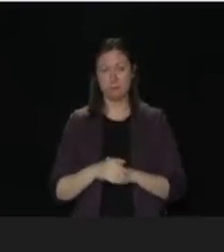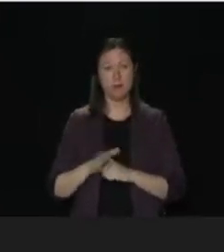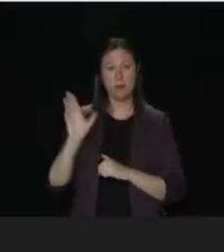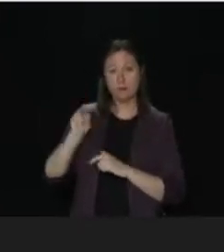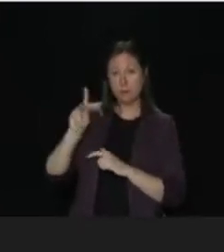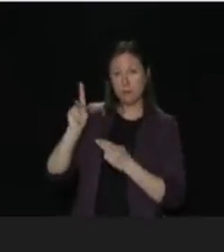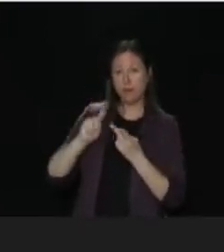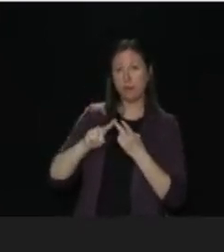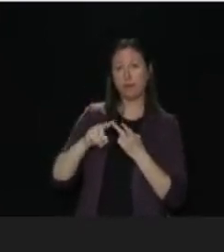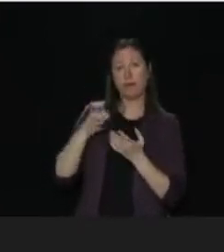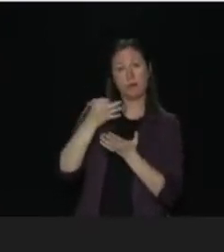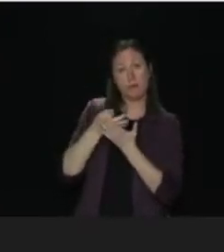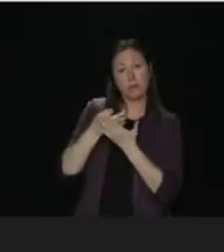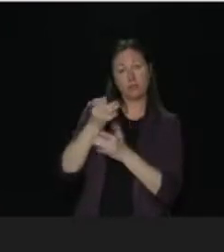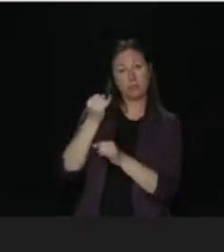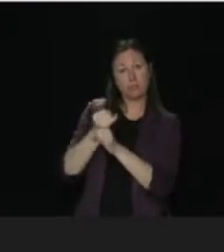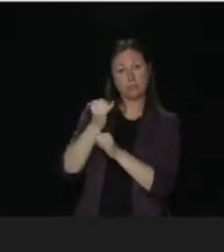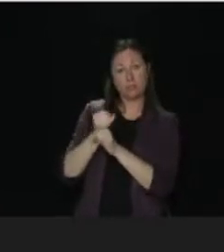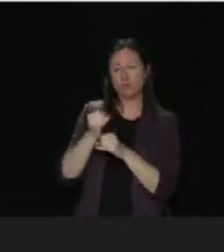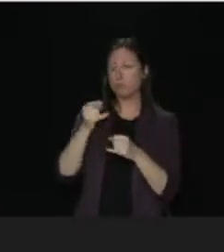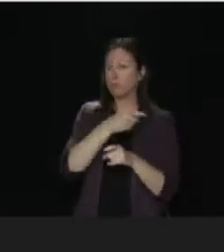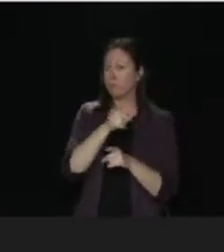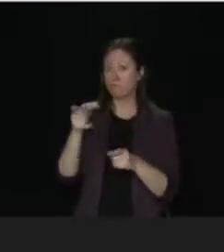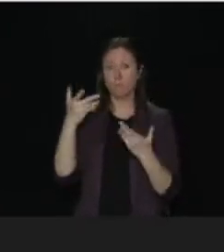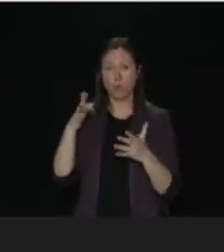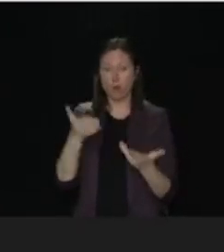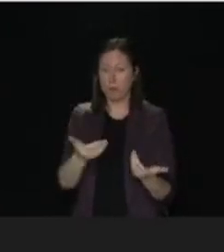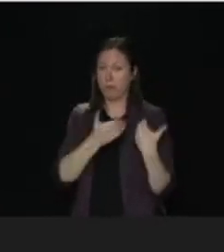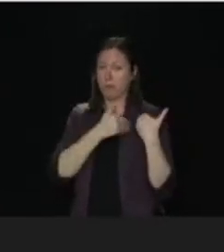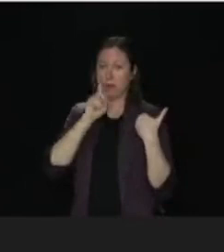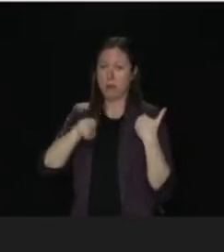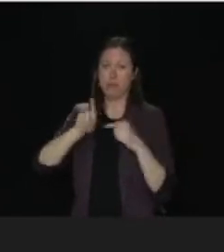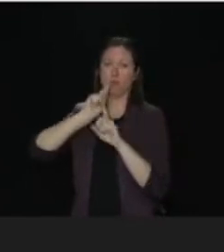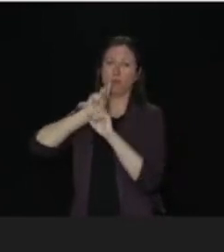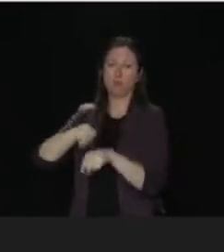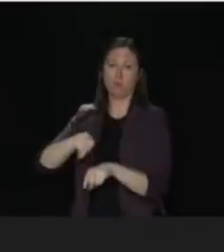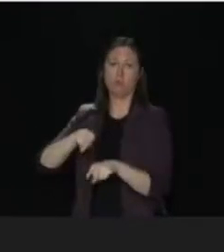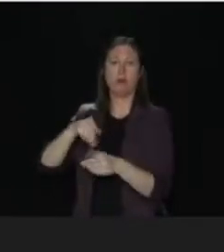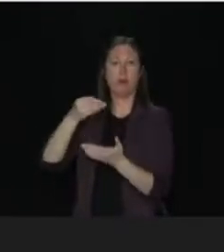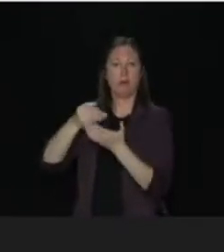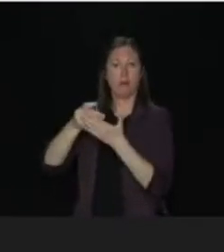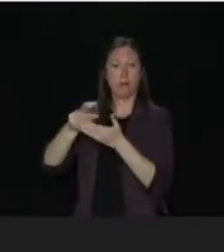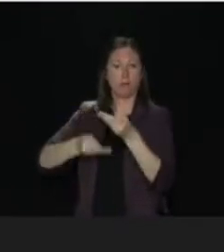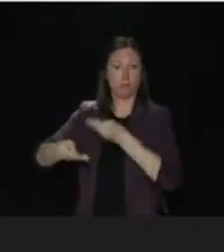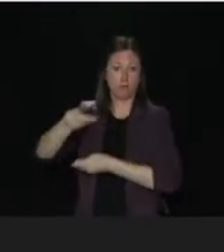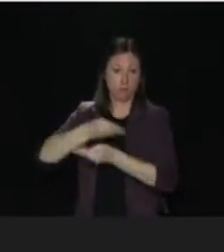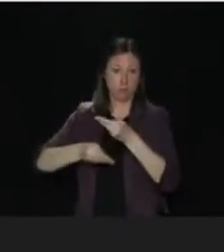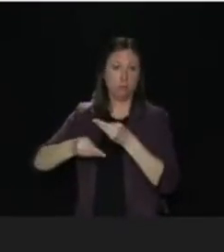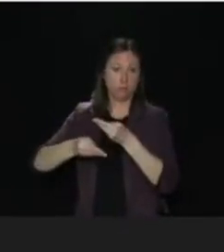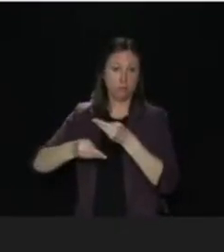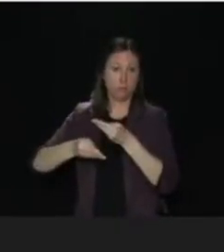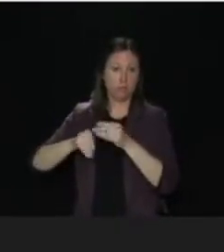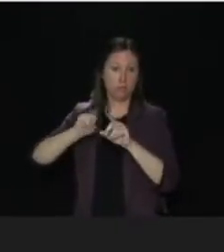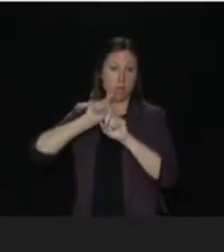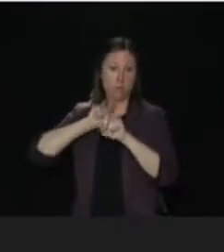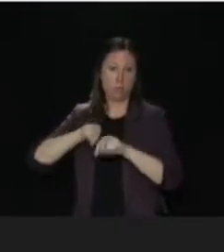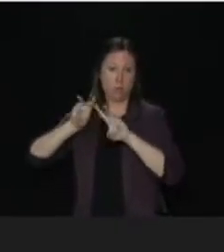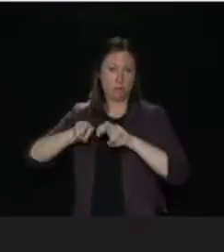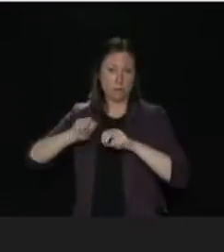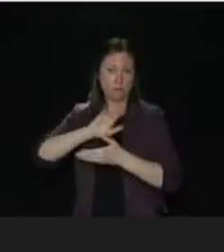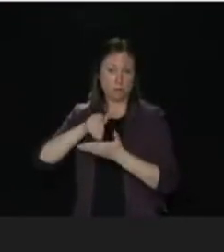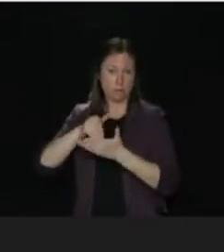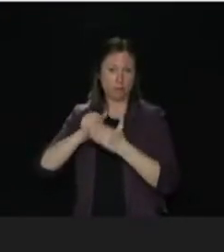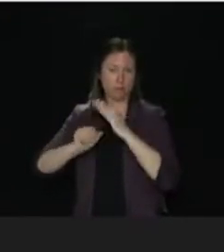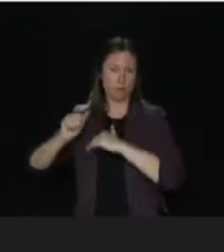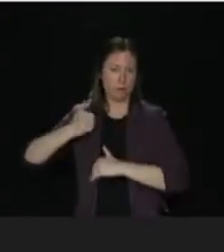financial institutions are already obligated to report to the Financial Transactions and Reports Analysis Centre of